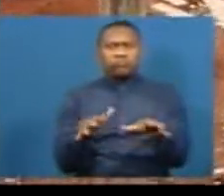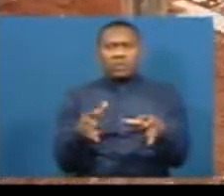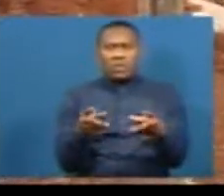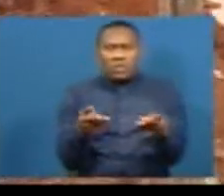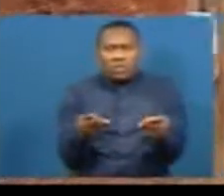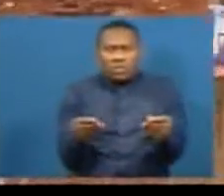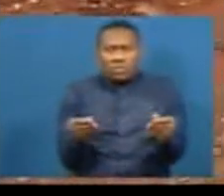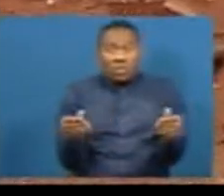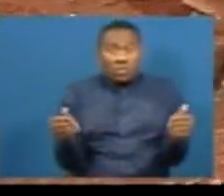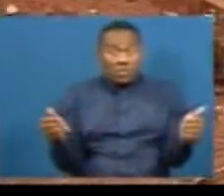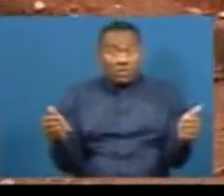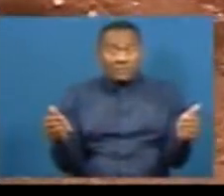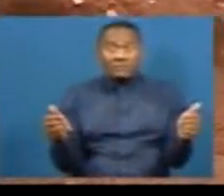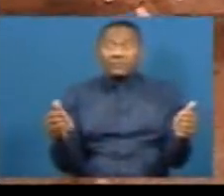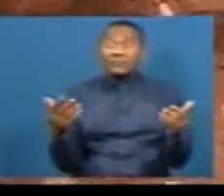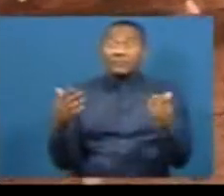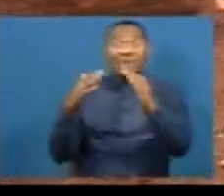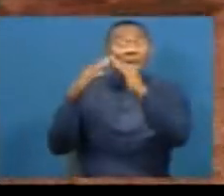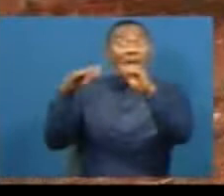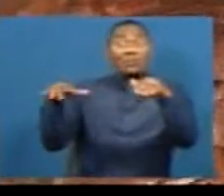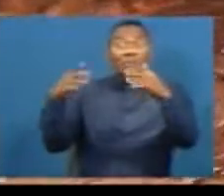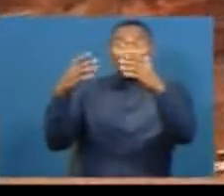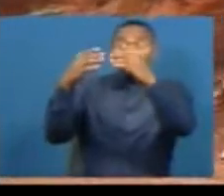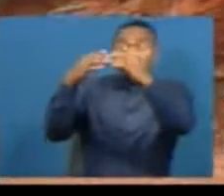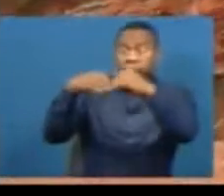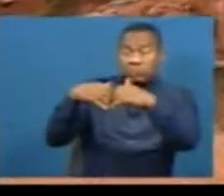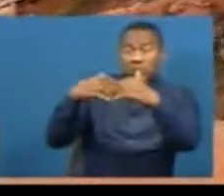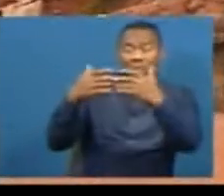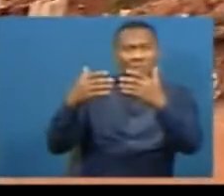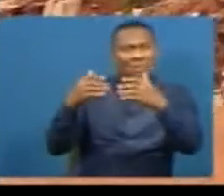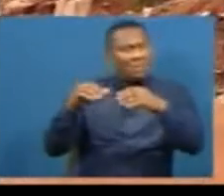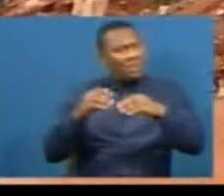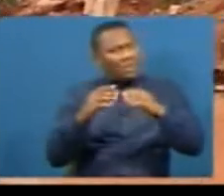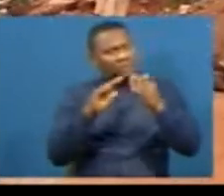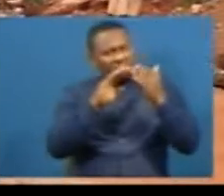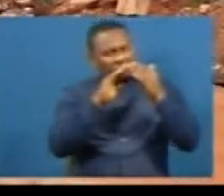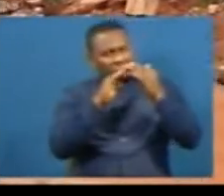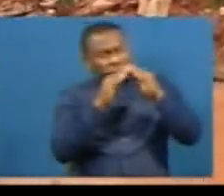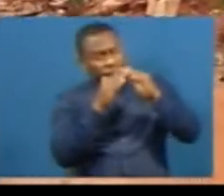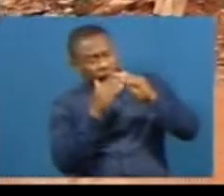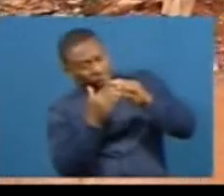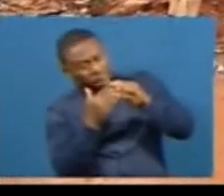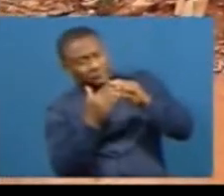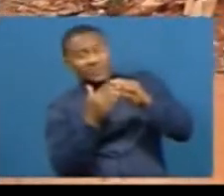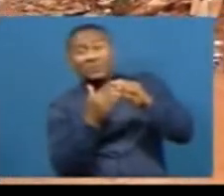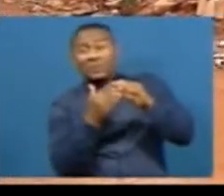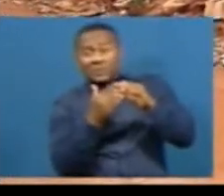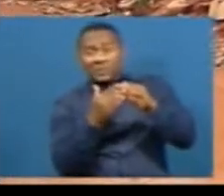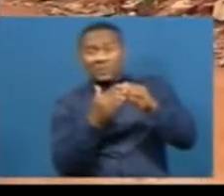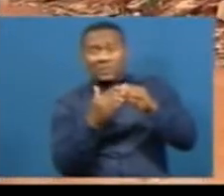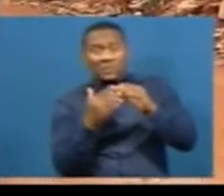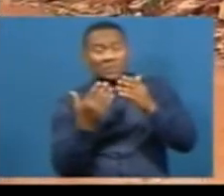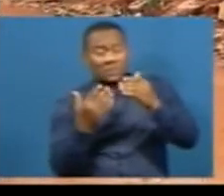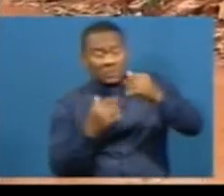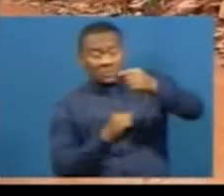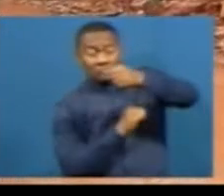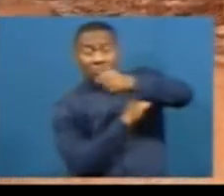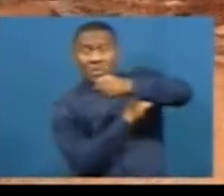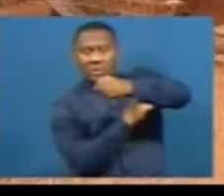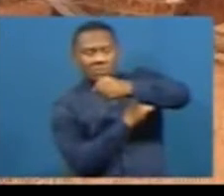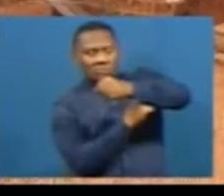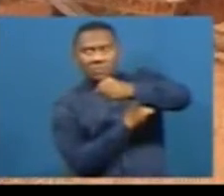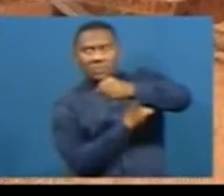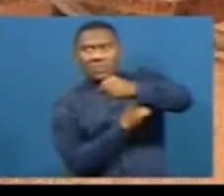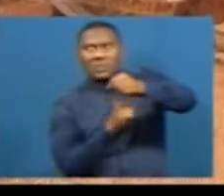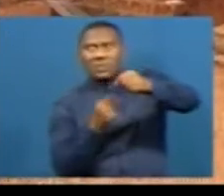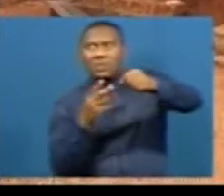community. Some houses are collapsing, while others seem to be hanging since their foundations have been washed